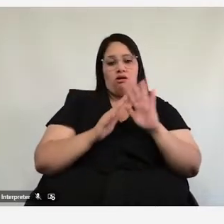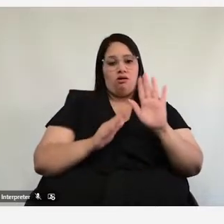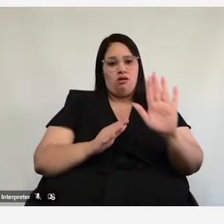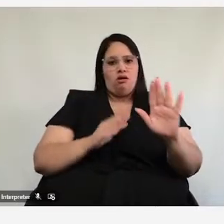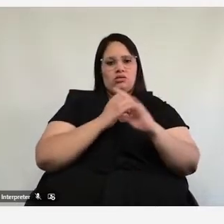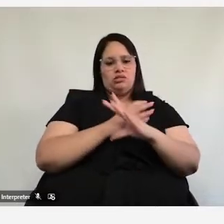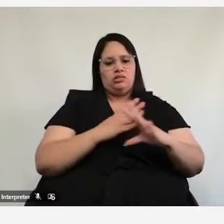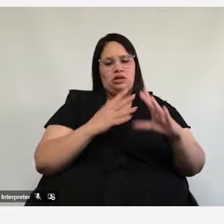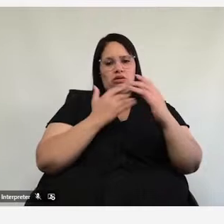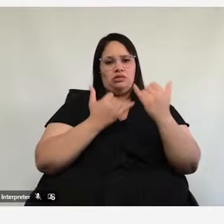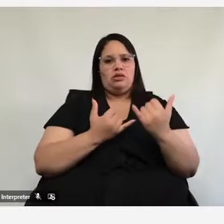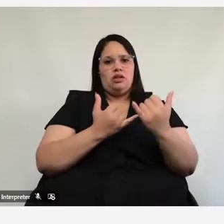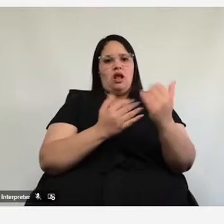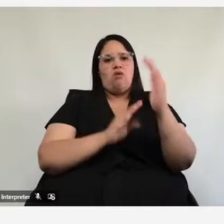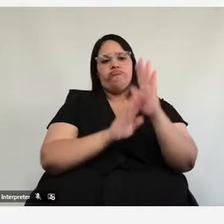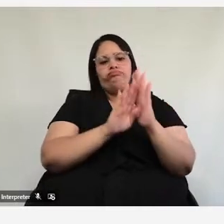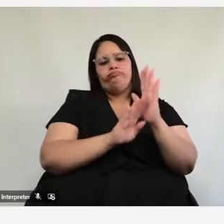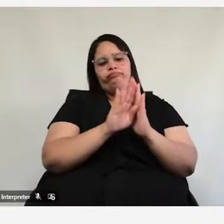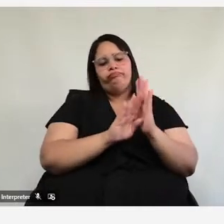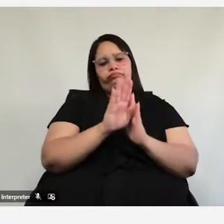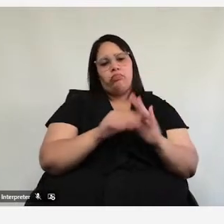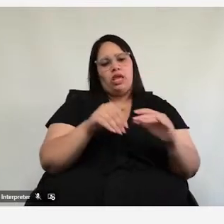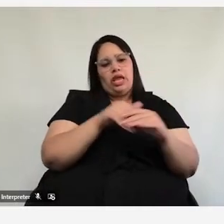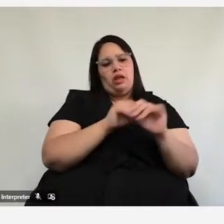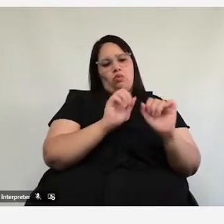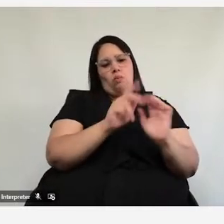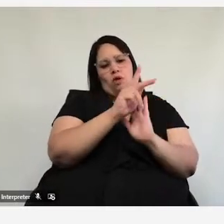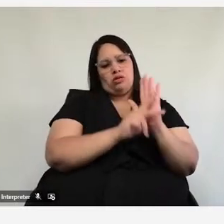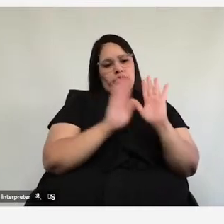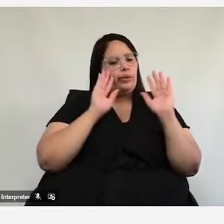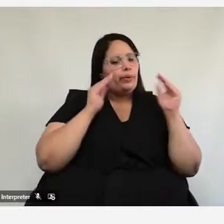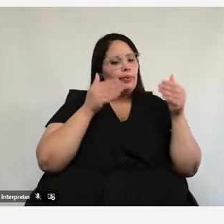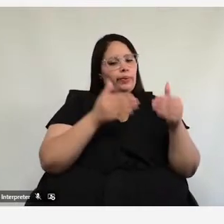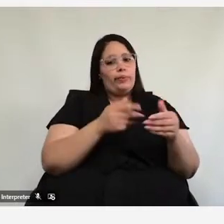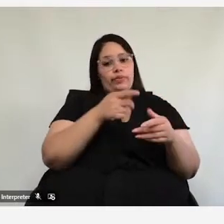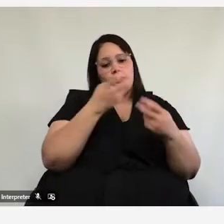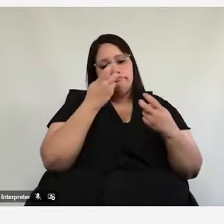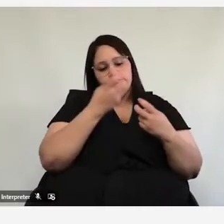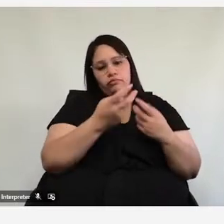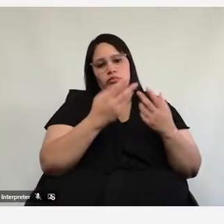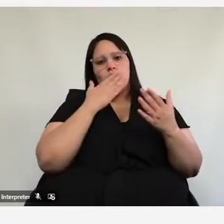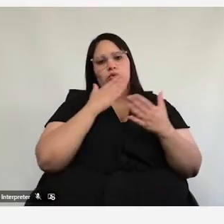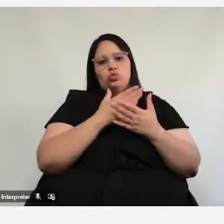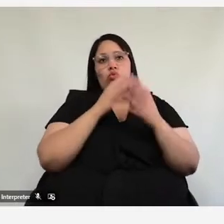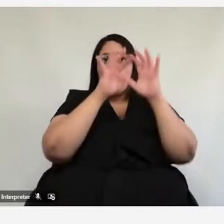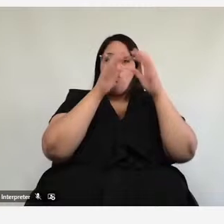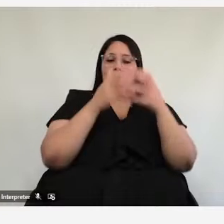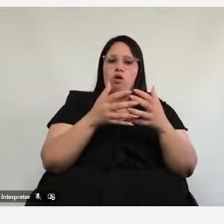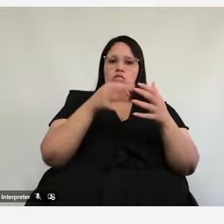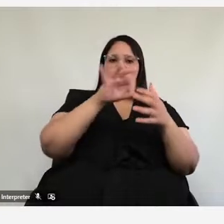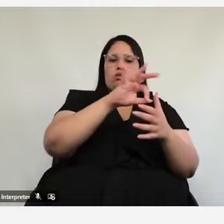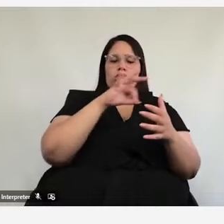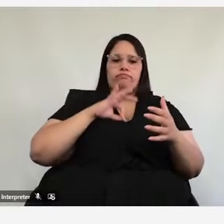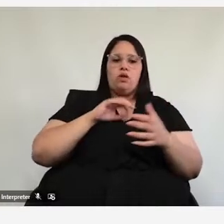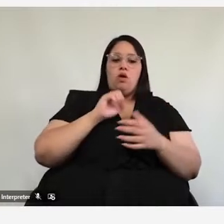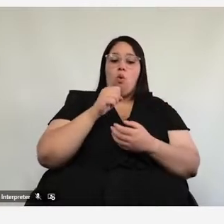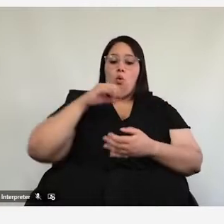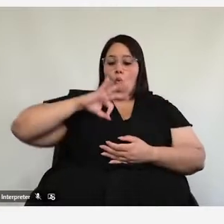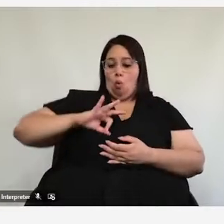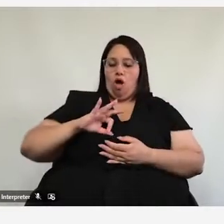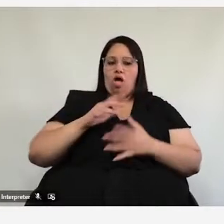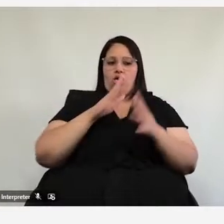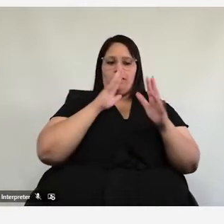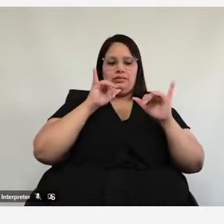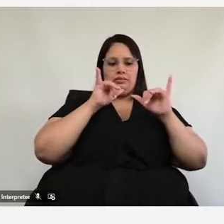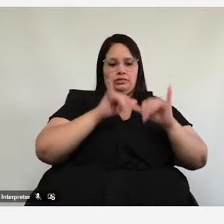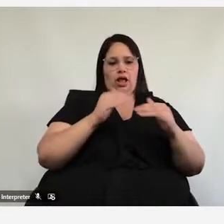began to develop inward policies which seeks to keep the wealth of their nation within their